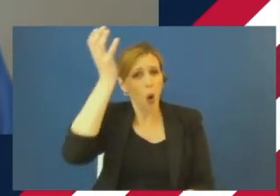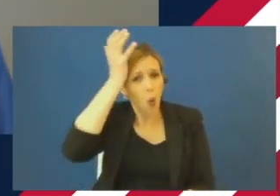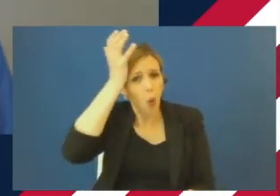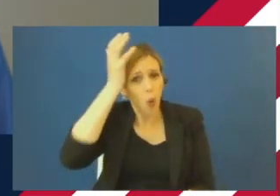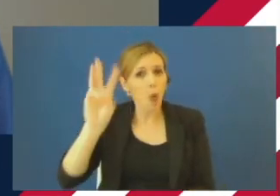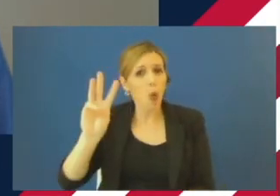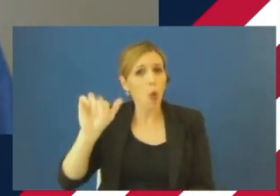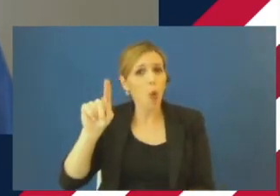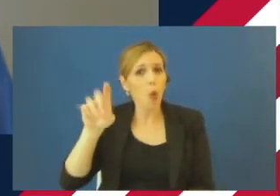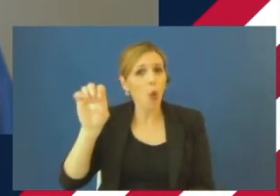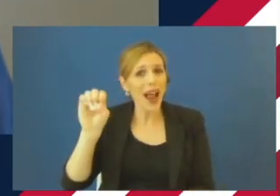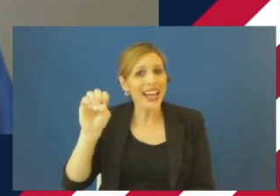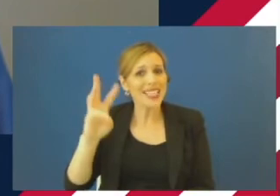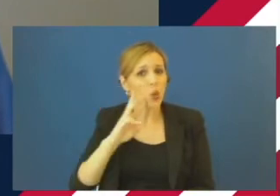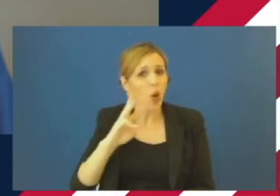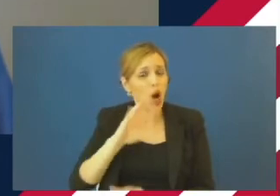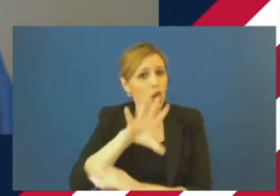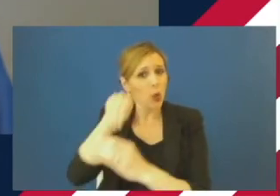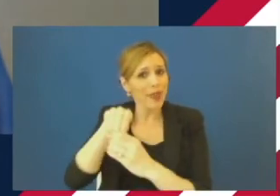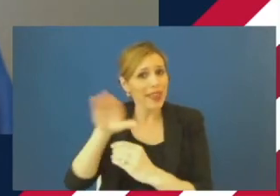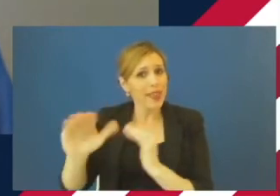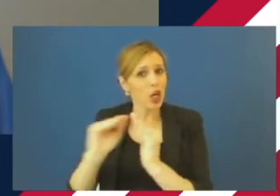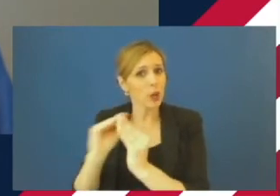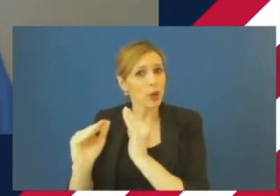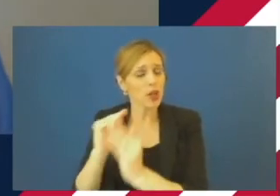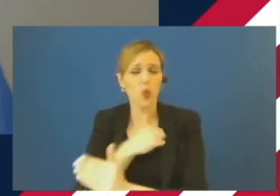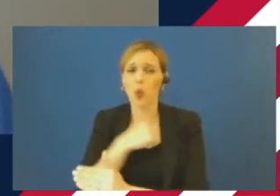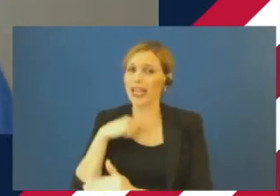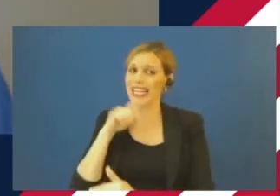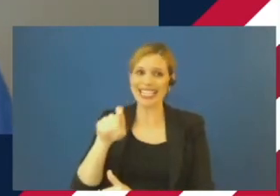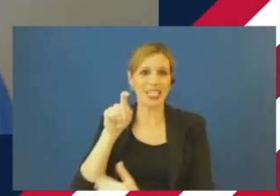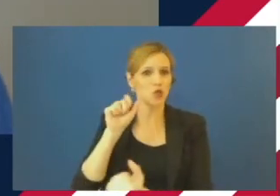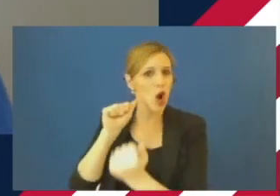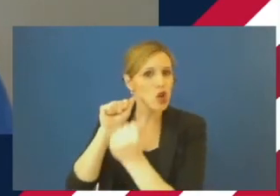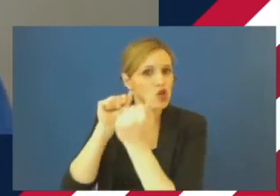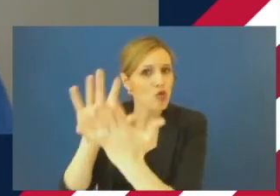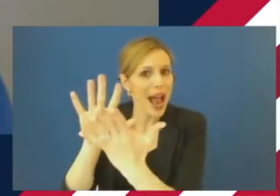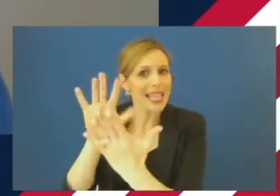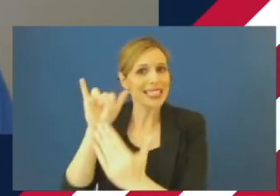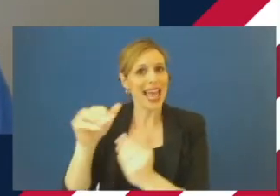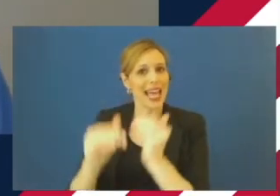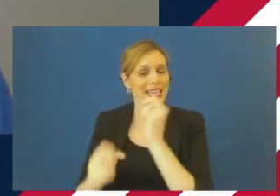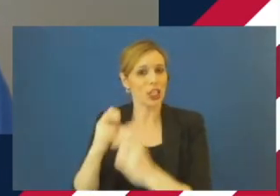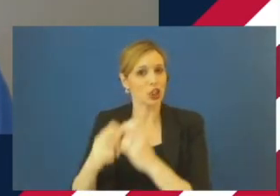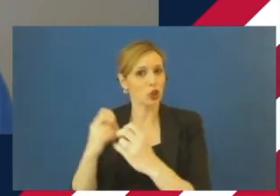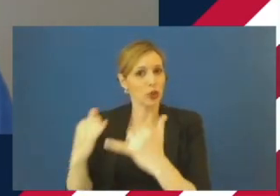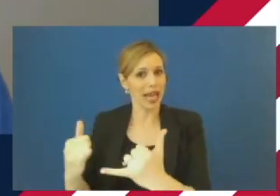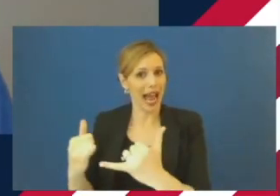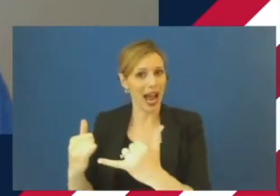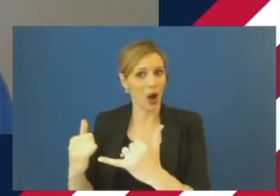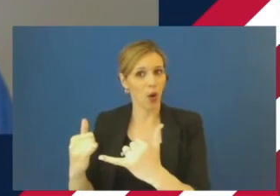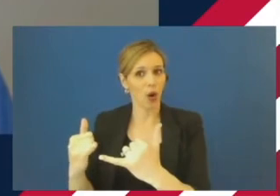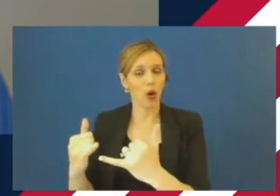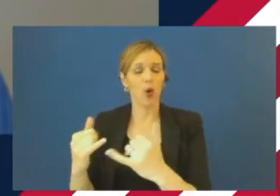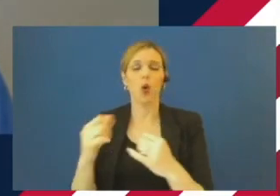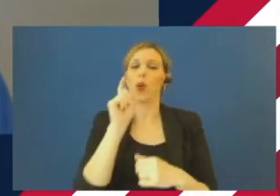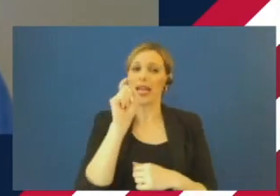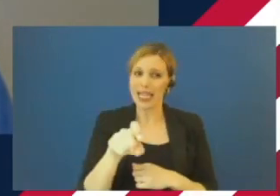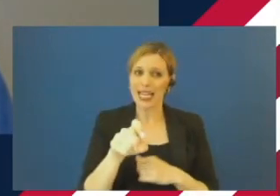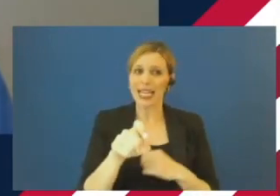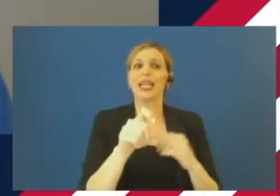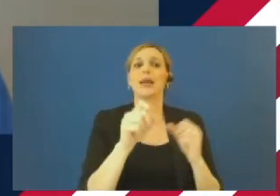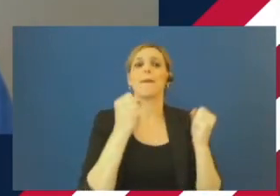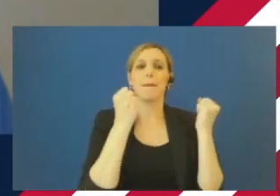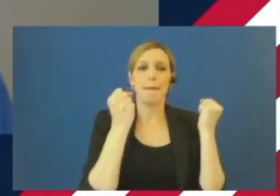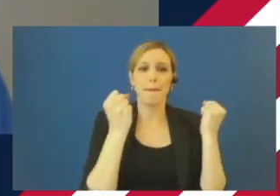that we need to make sure that we address. And we can do this with multiple communities that can come together with the right messaging